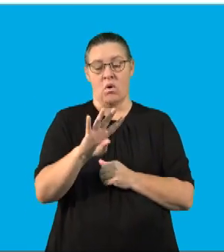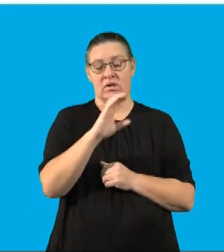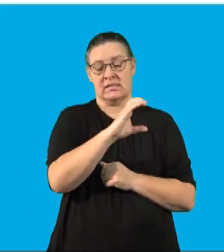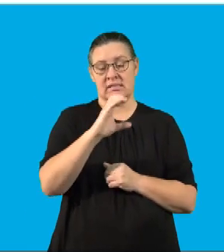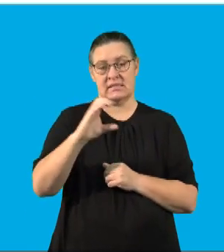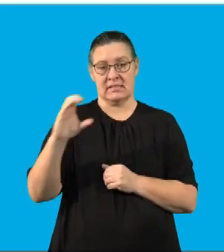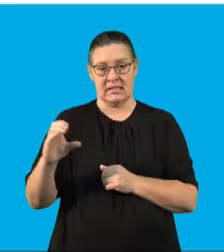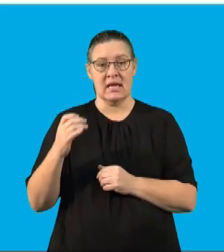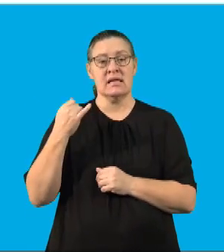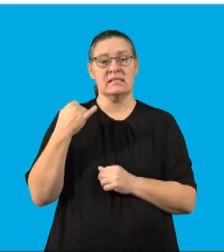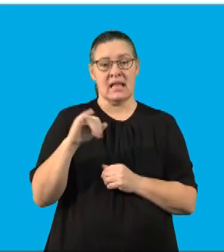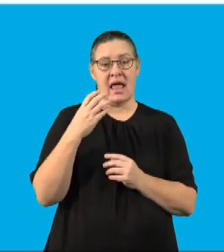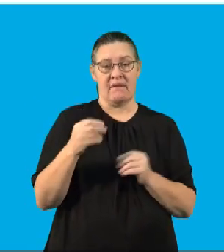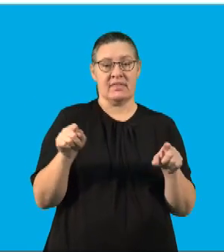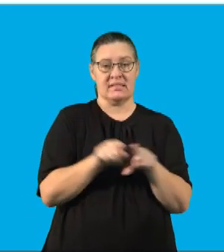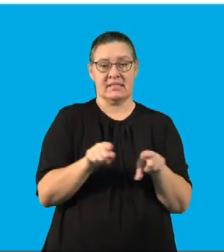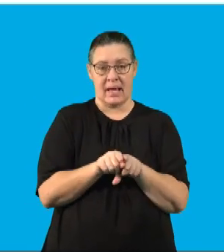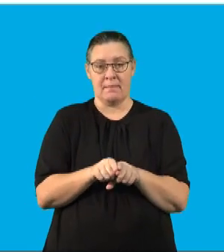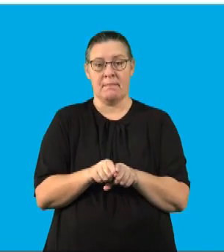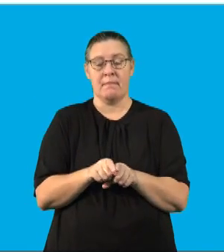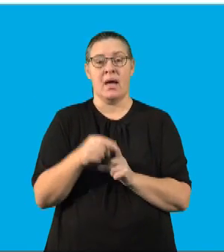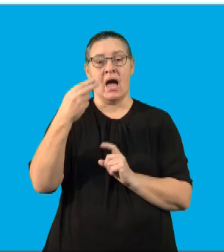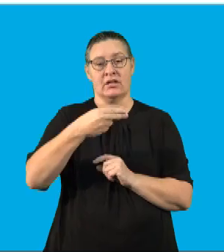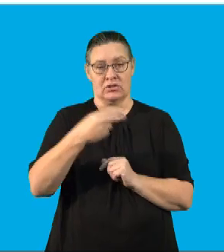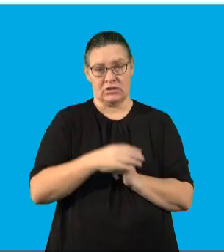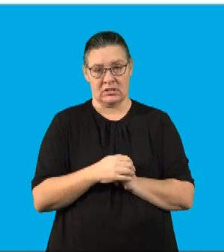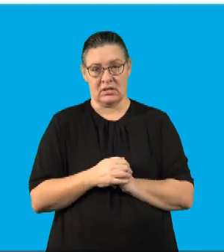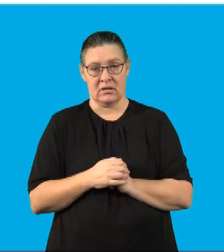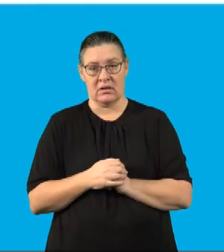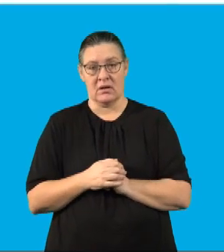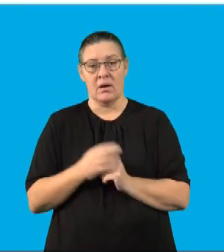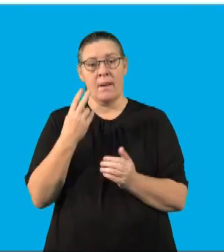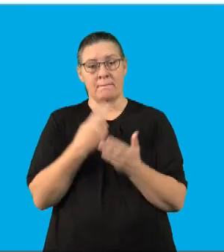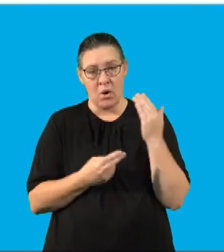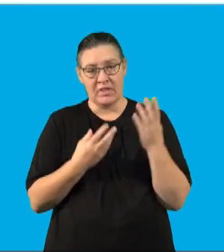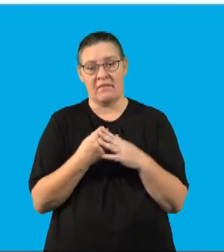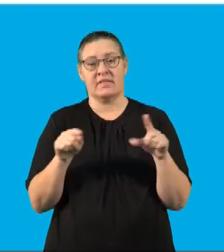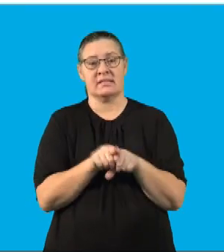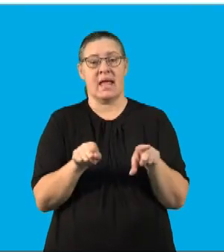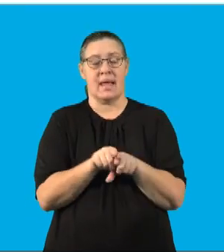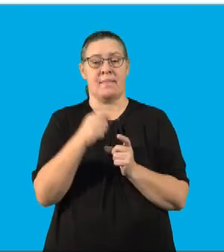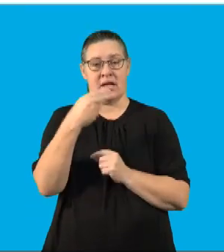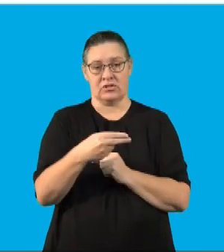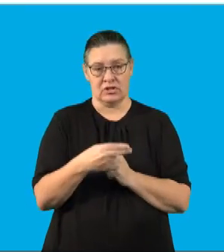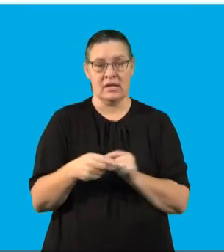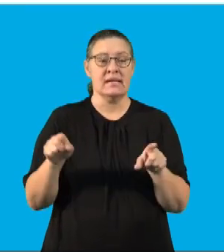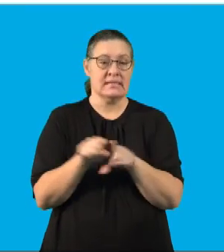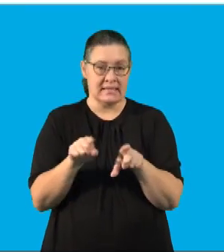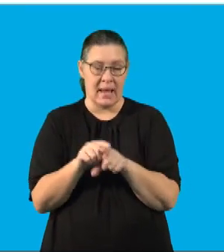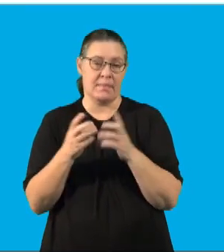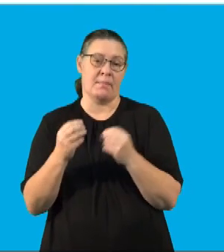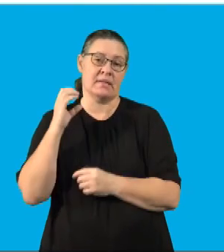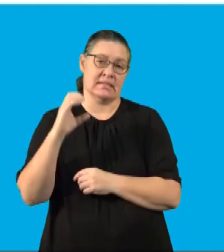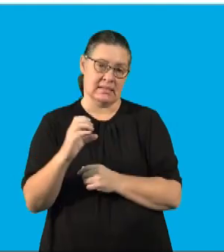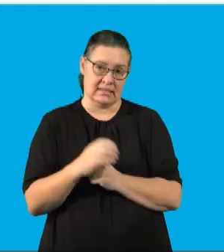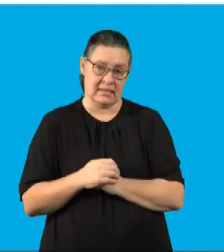has 4 carbons. It is still going to have the same number of hydrogens. So both of these substances have the same number of hydrogens and the same